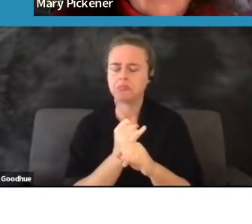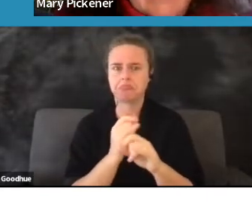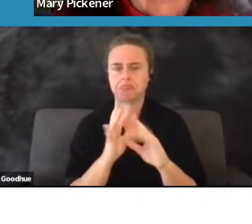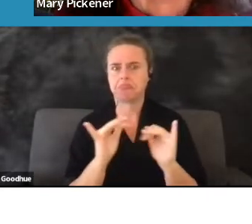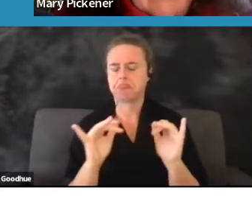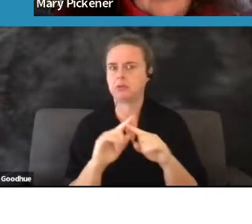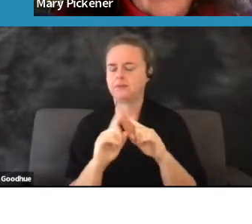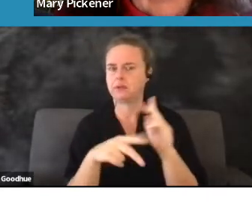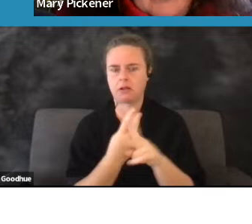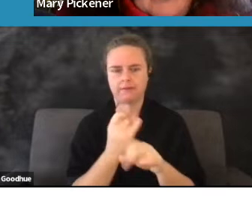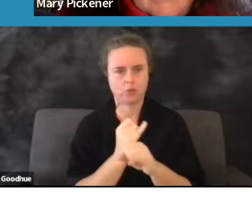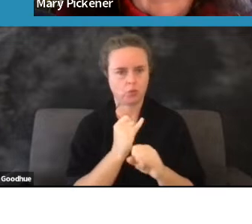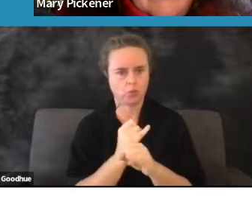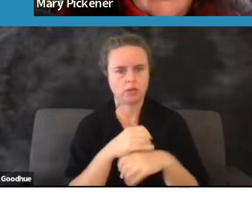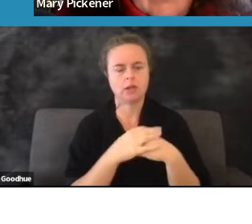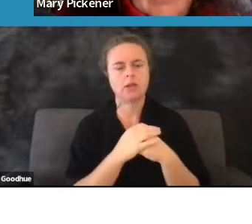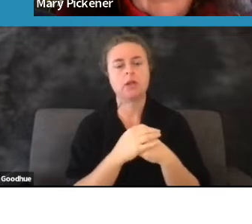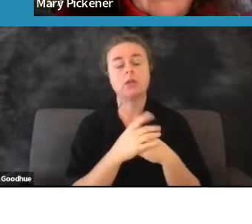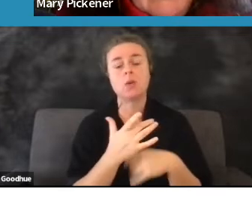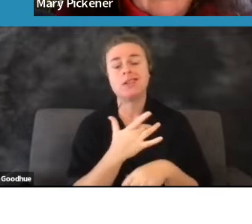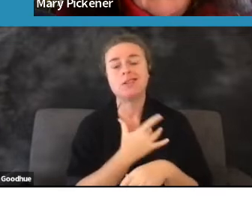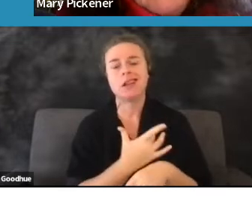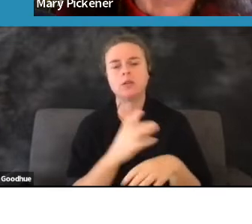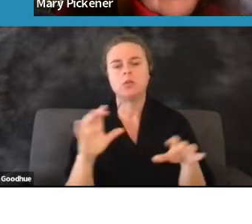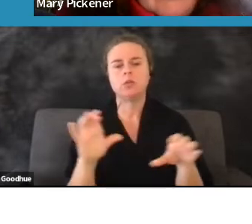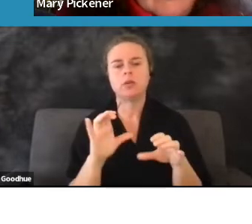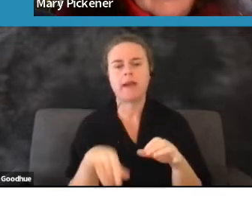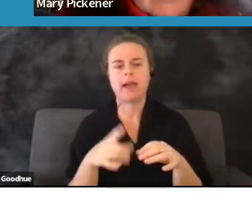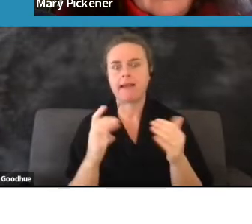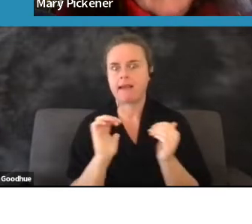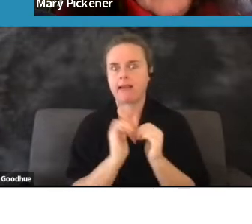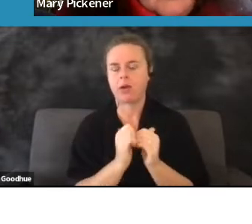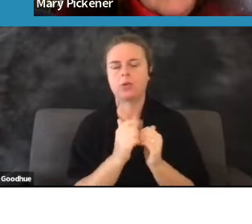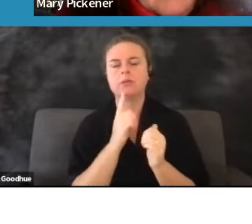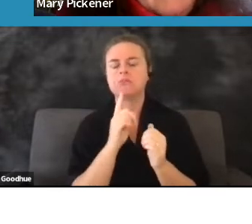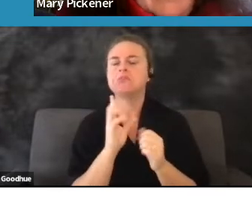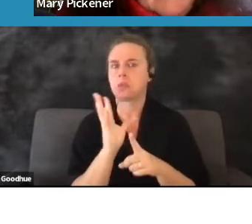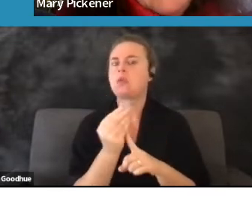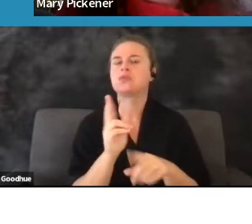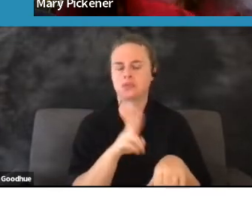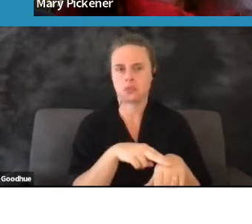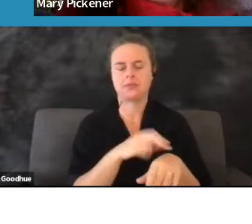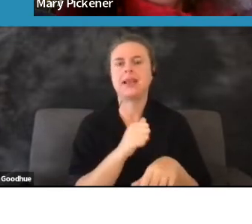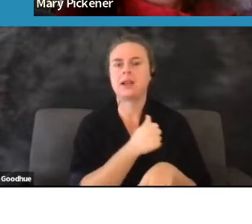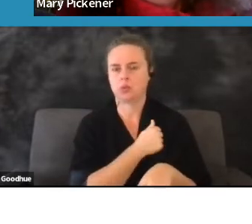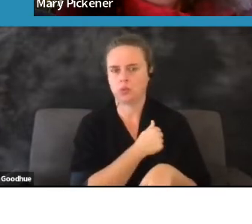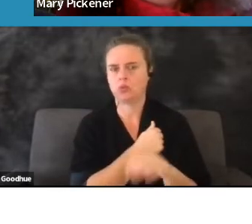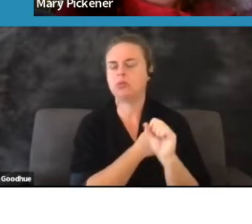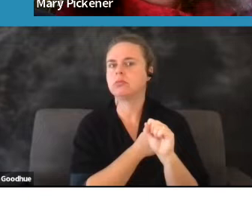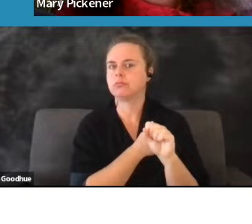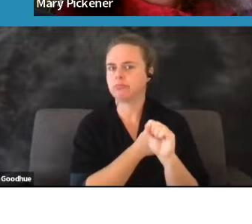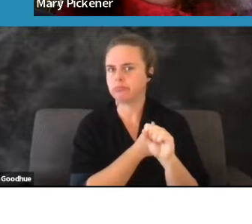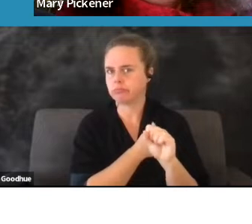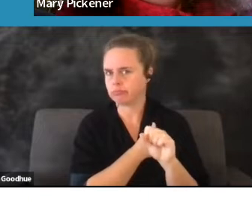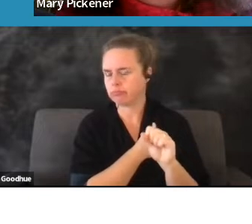kinds. And the way that we tend to do that is not only doing that culture, norms, and attitudes, because